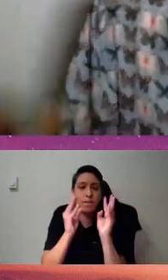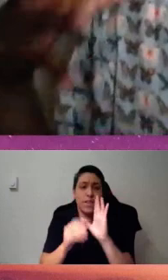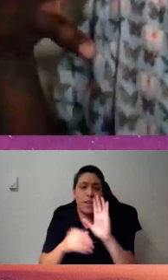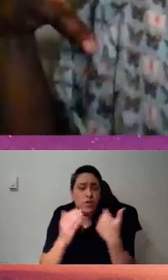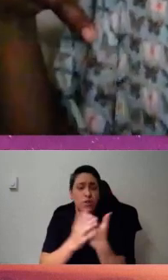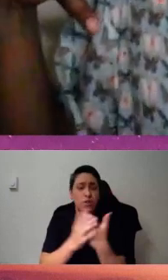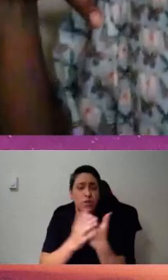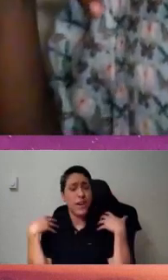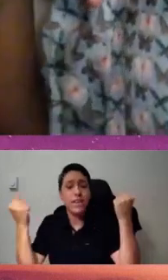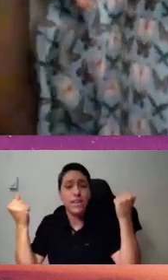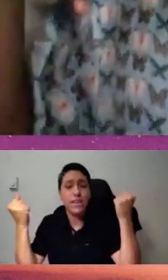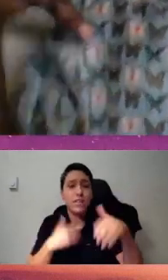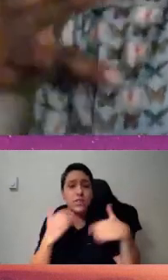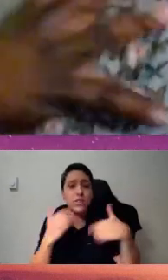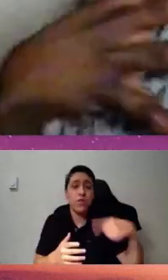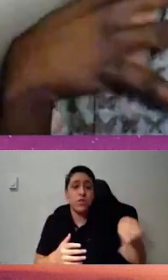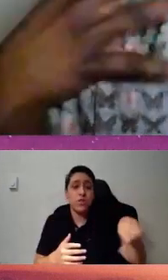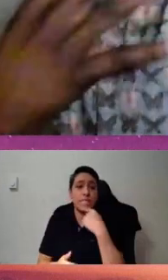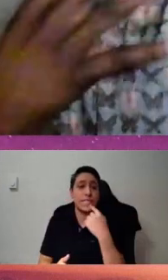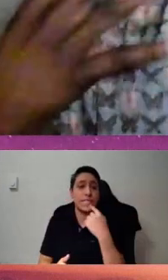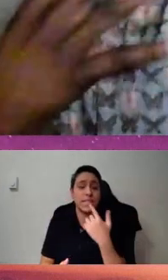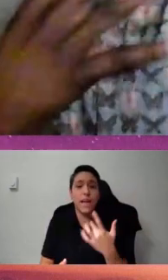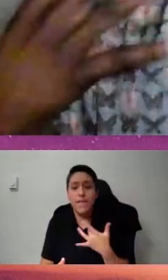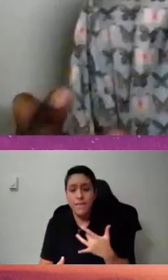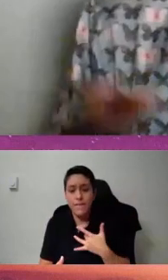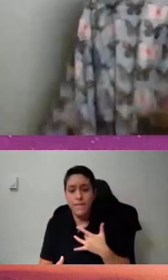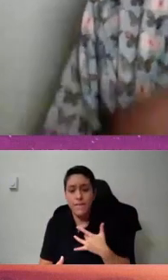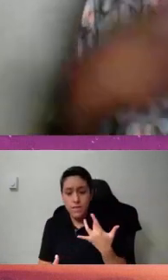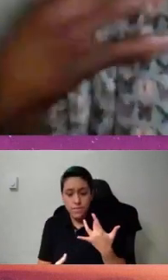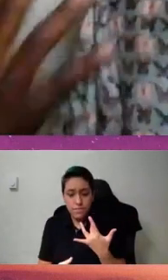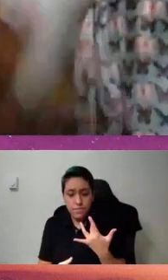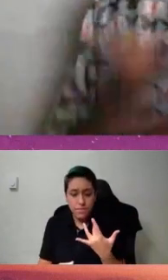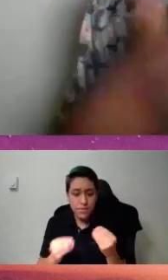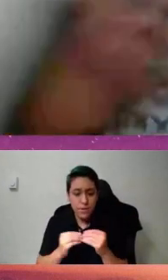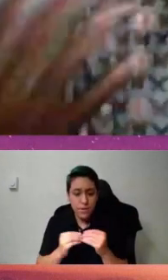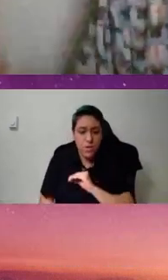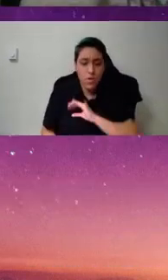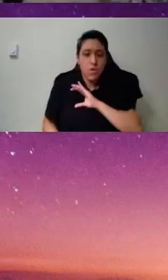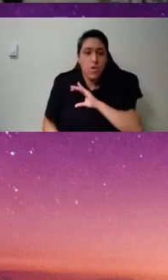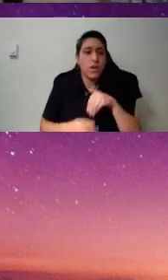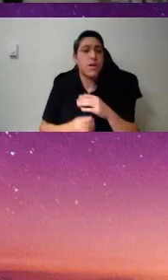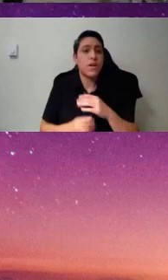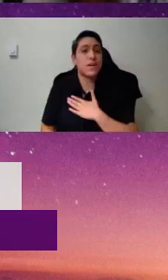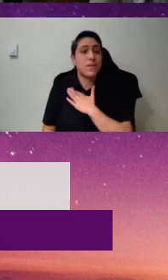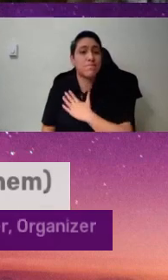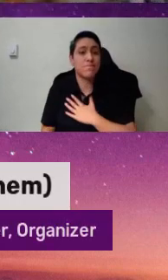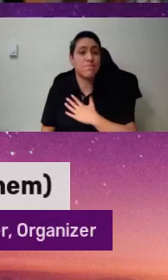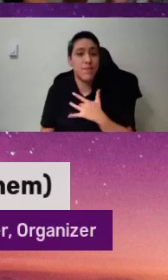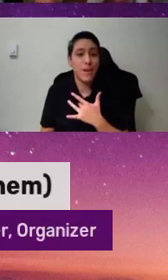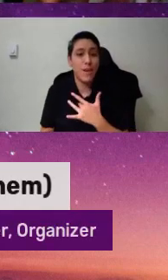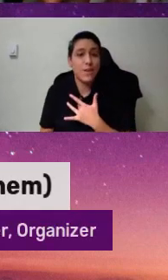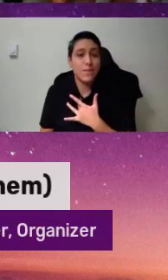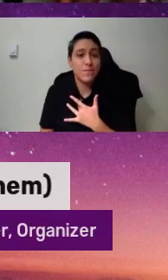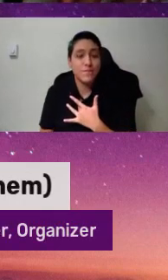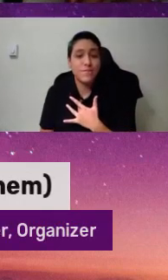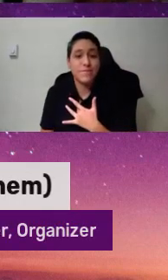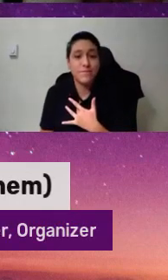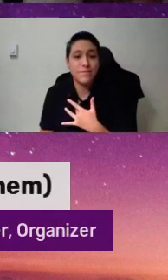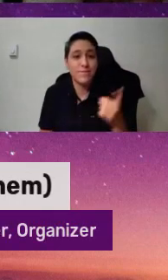is just so, I feel extra space in my chest when I hear you all speaking this truth,